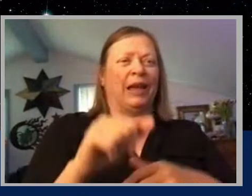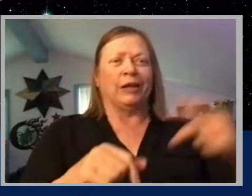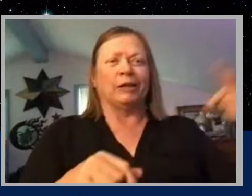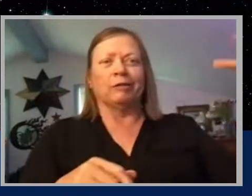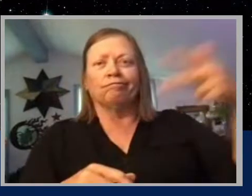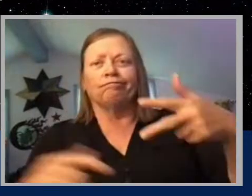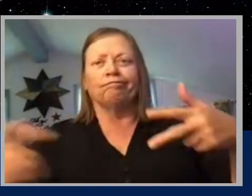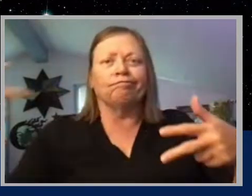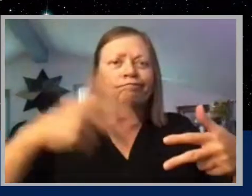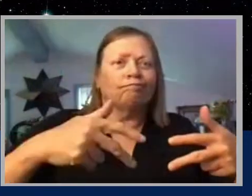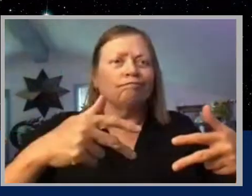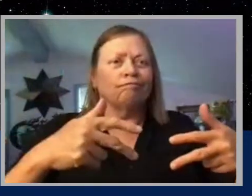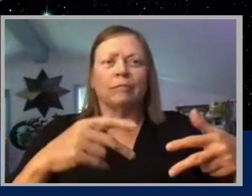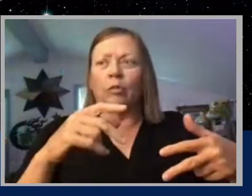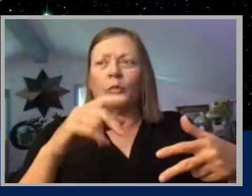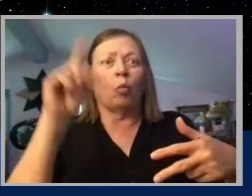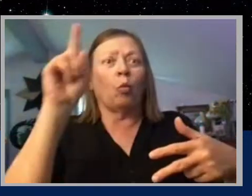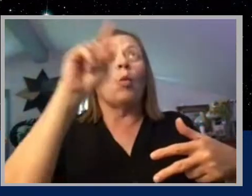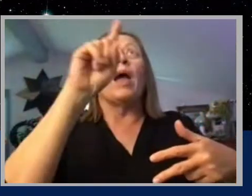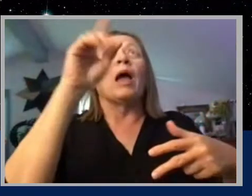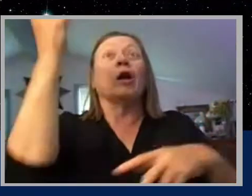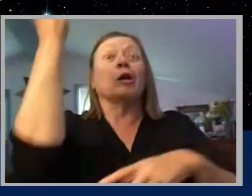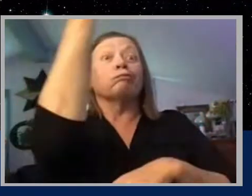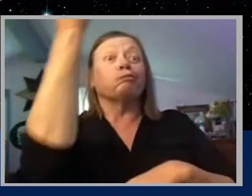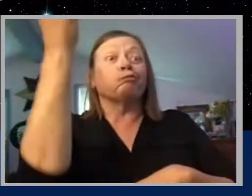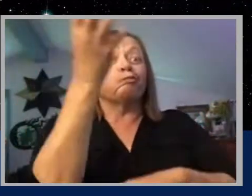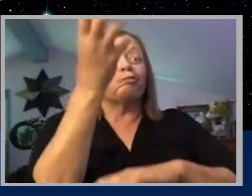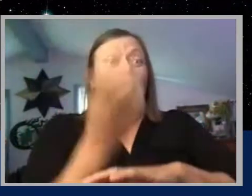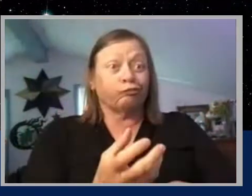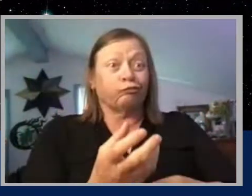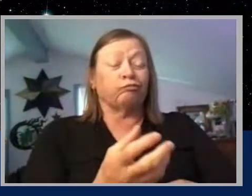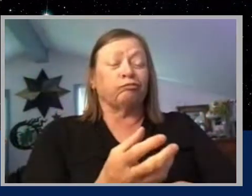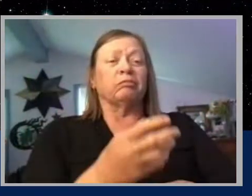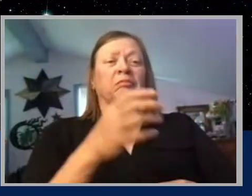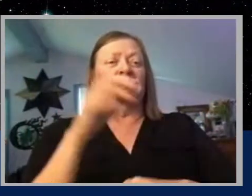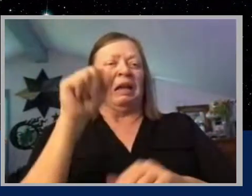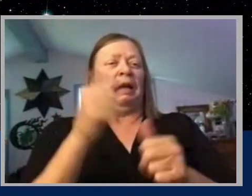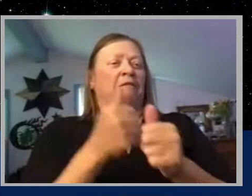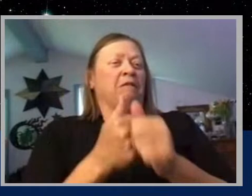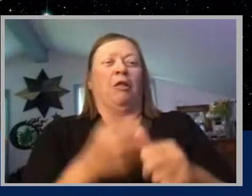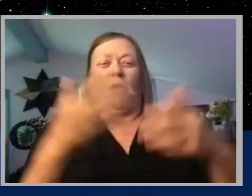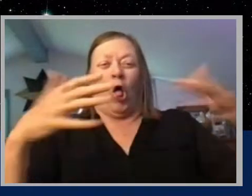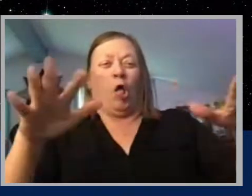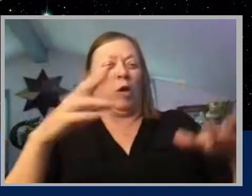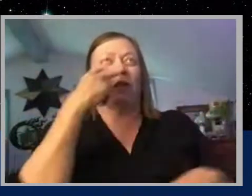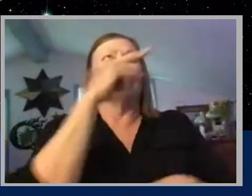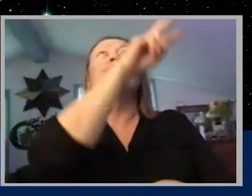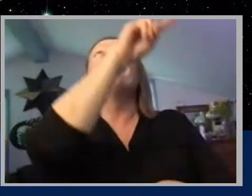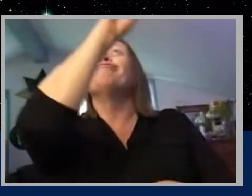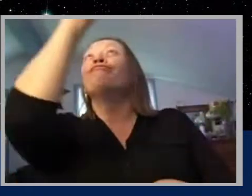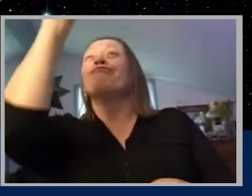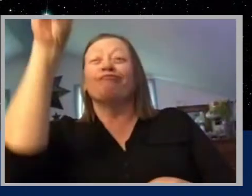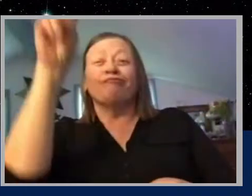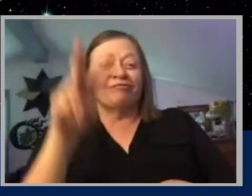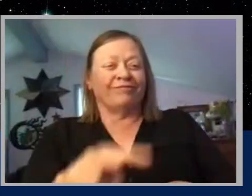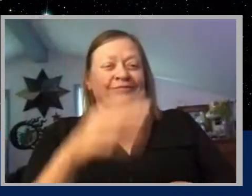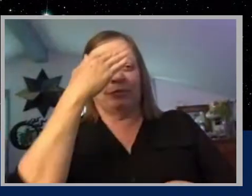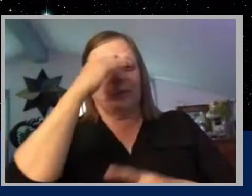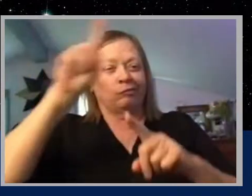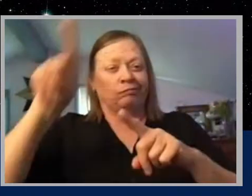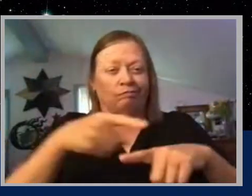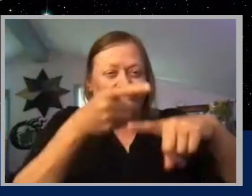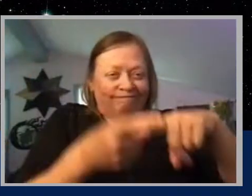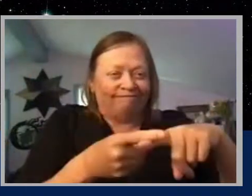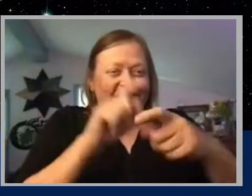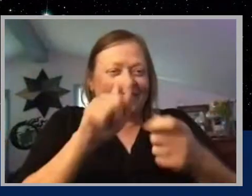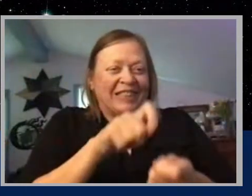crew lands, and we'll know where it is based on the trajectories and the information that we get from mission control. And so this is a